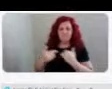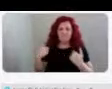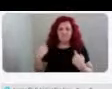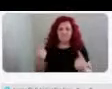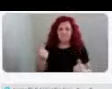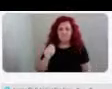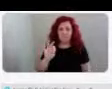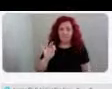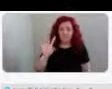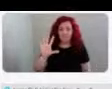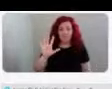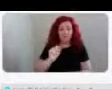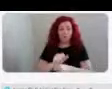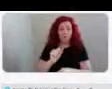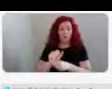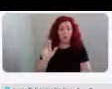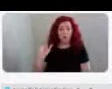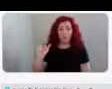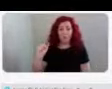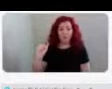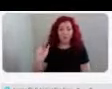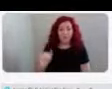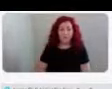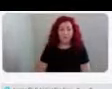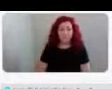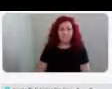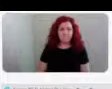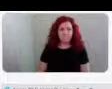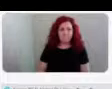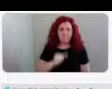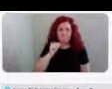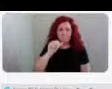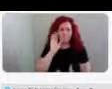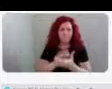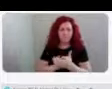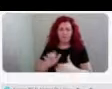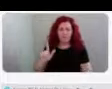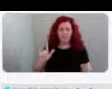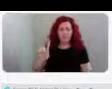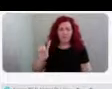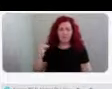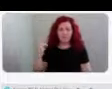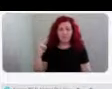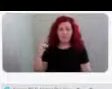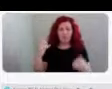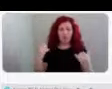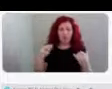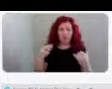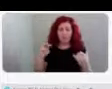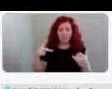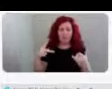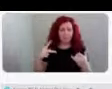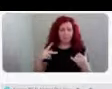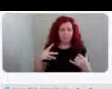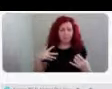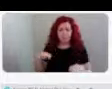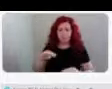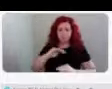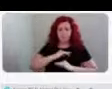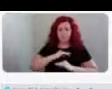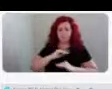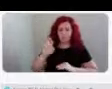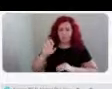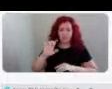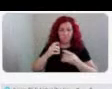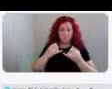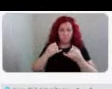and i work at the university of arizona i don't believe ld 17 in the current draft map lives up to the redistricting goals